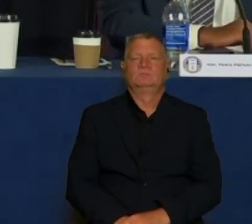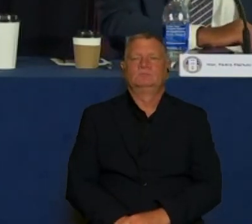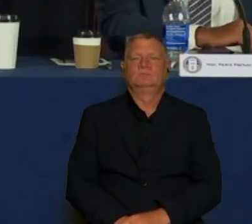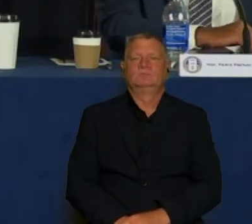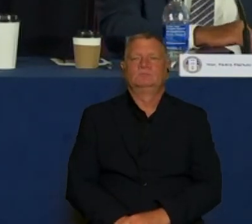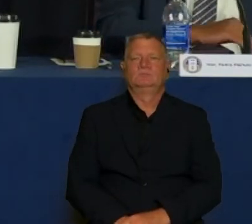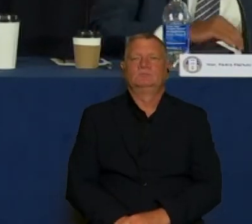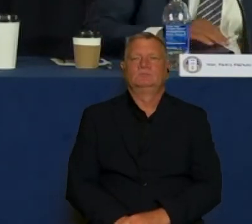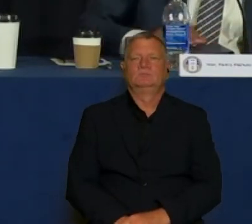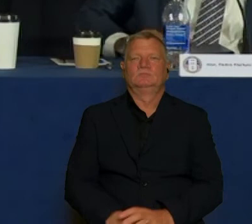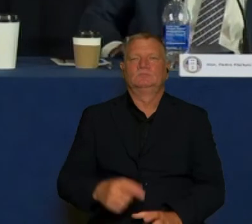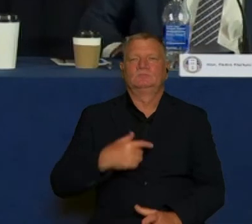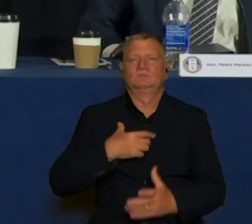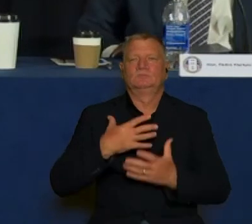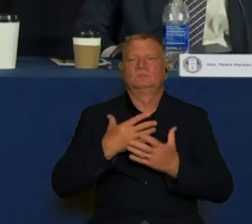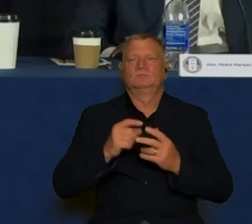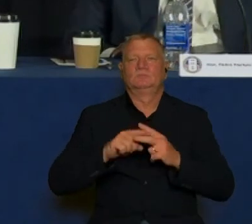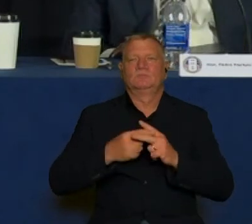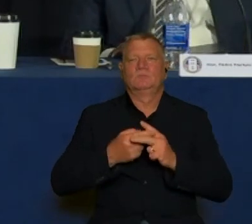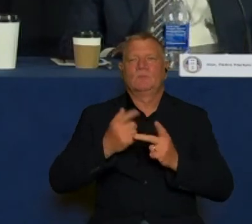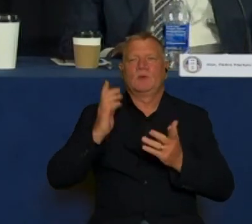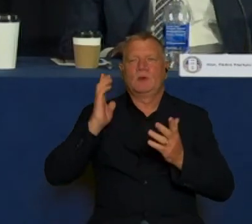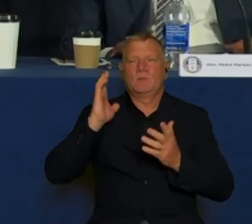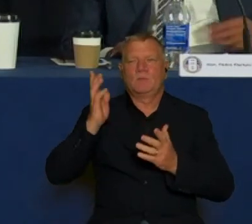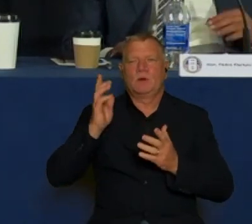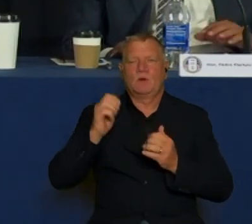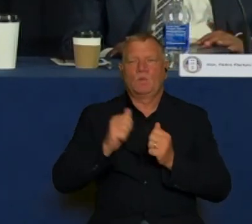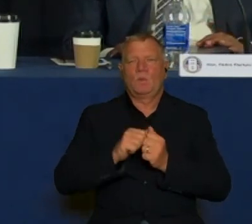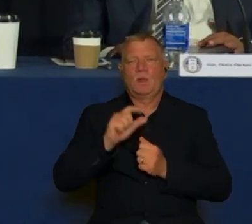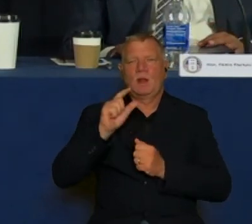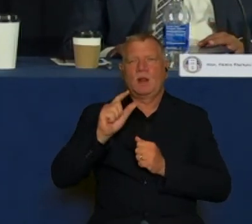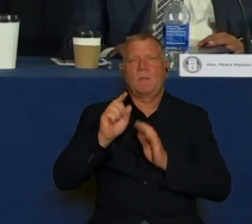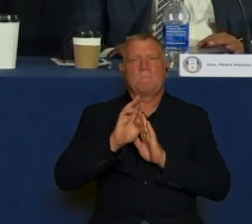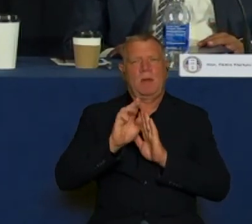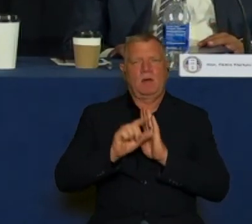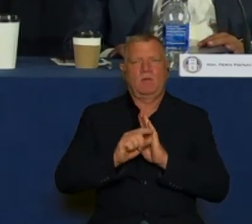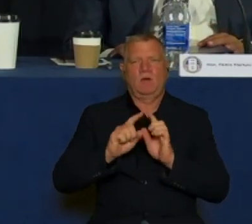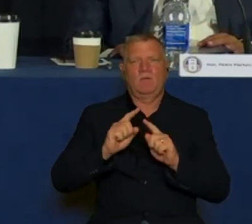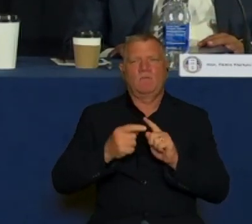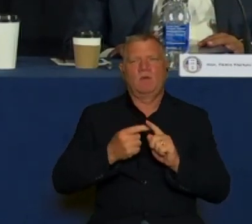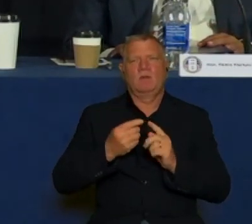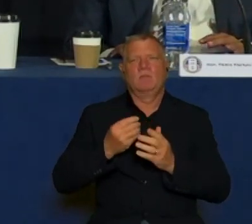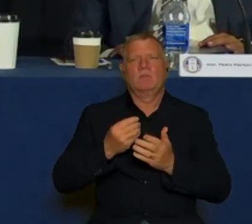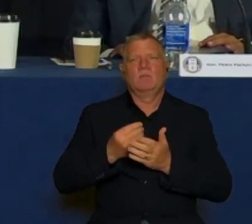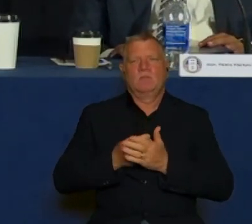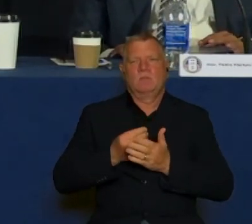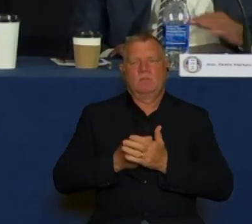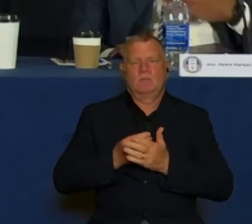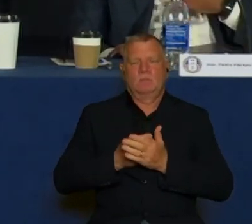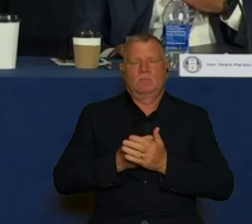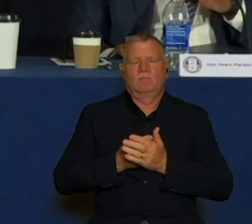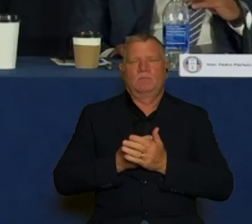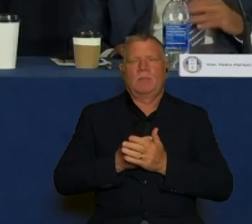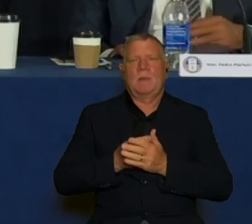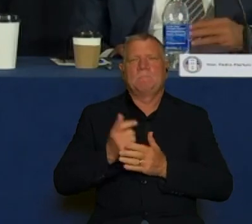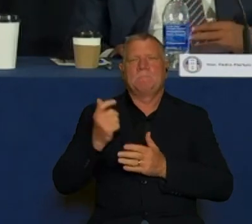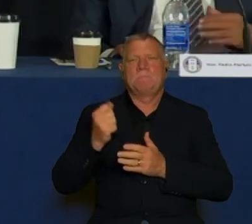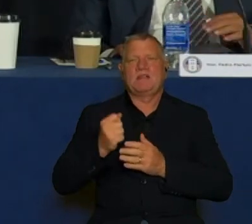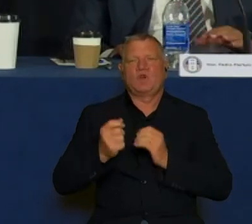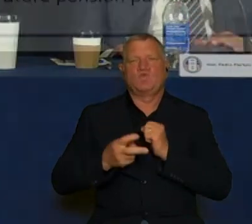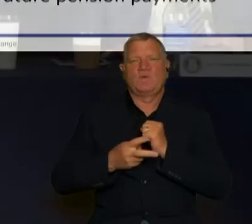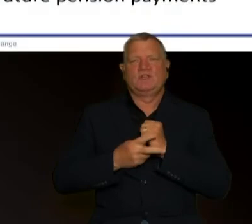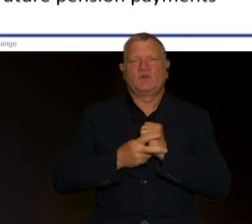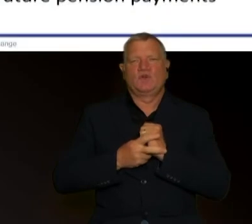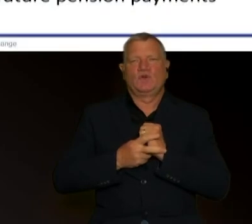Perfect. I would like to begin my presentation by providing a little background on the Pension Reserve Trust. The Pension Reserve Trust is a